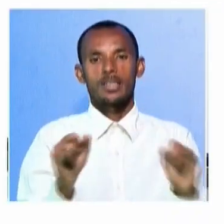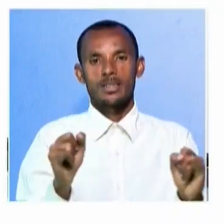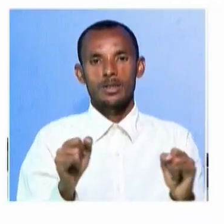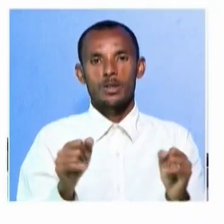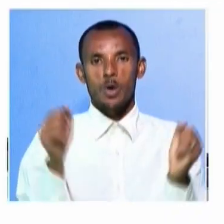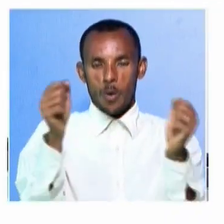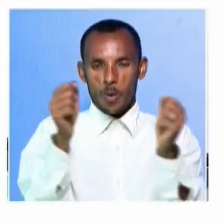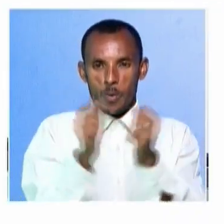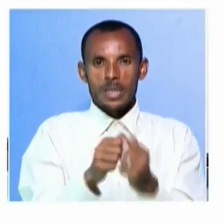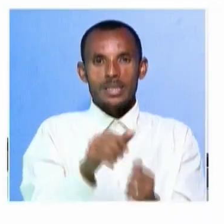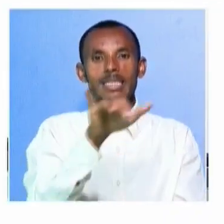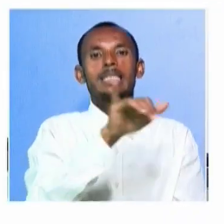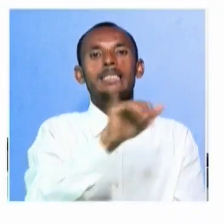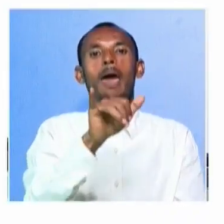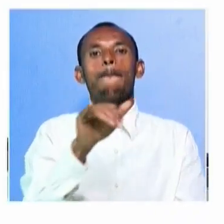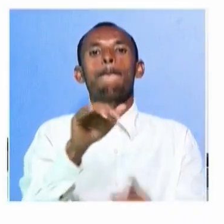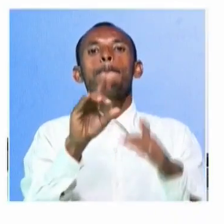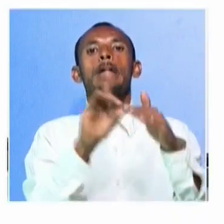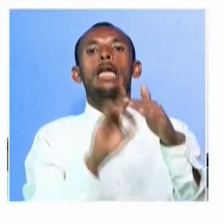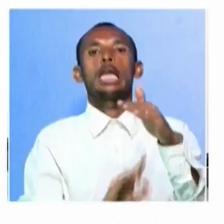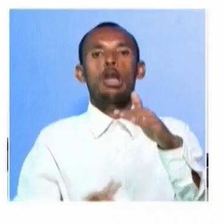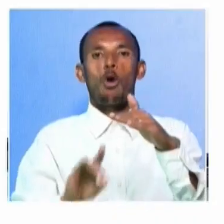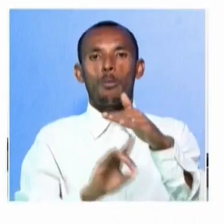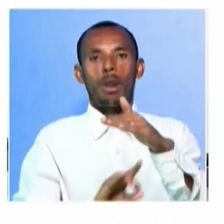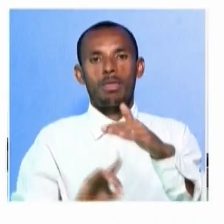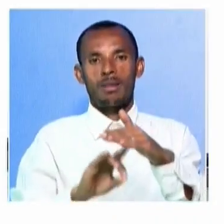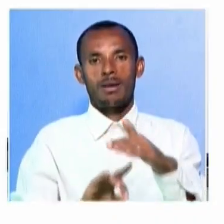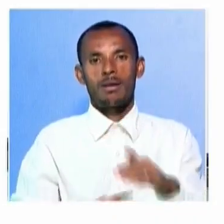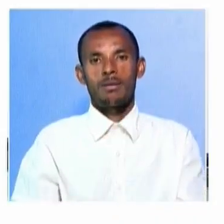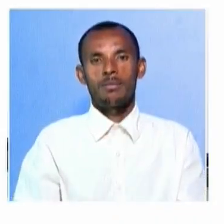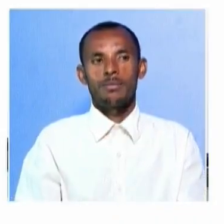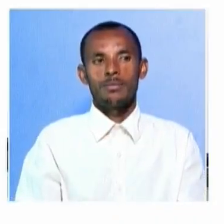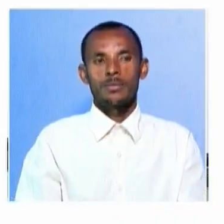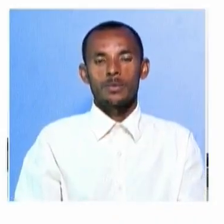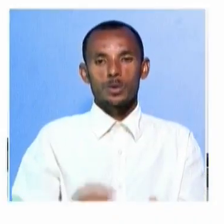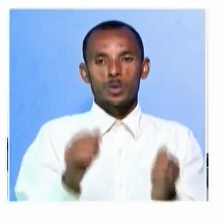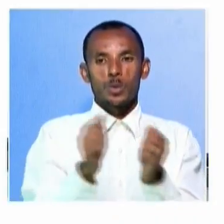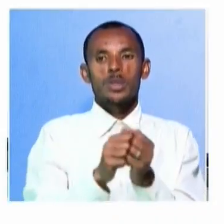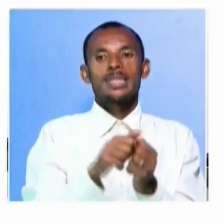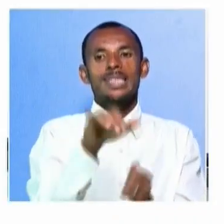with the same denominator, with the same,